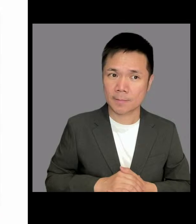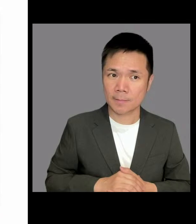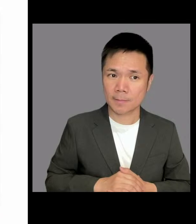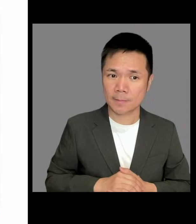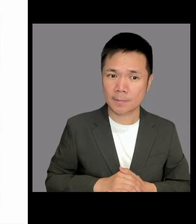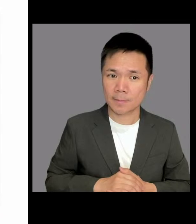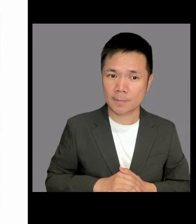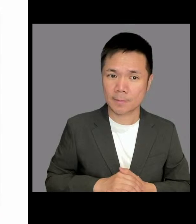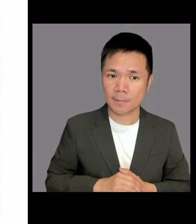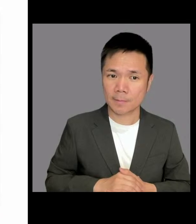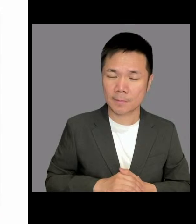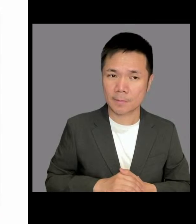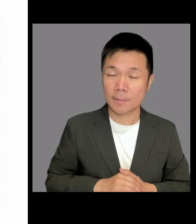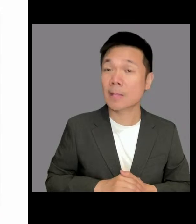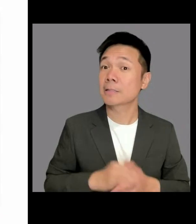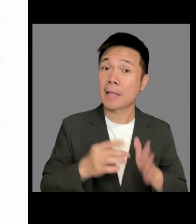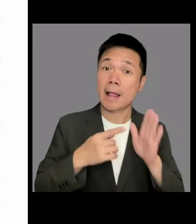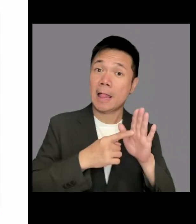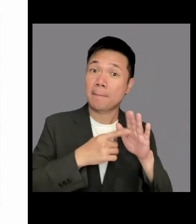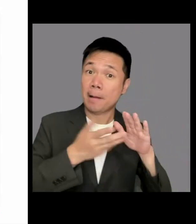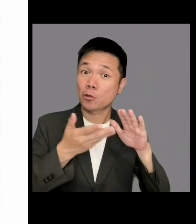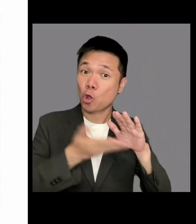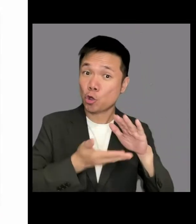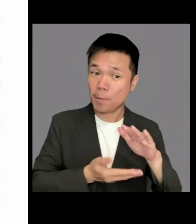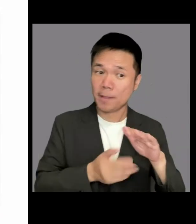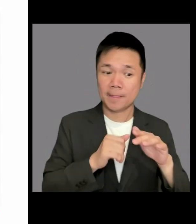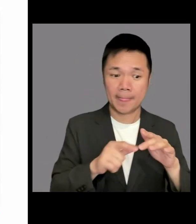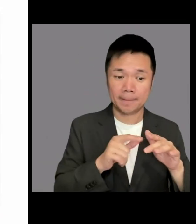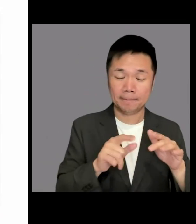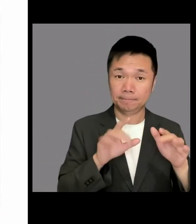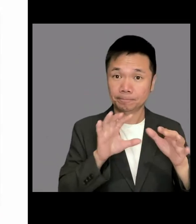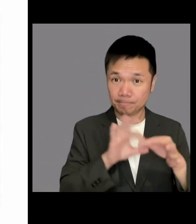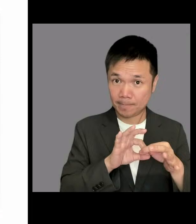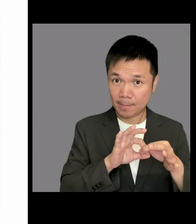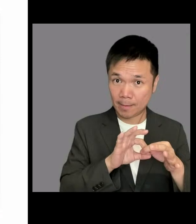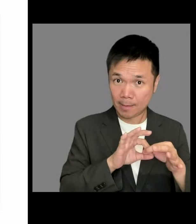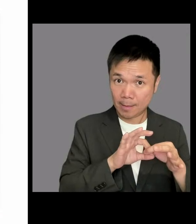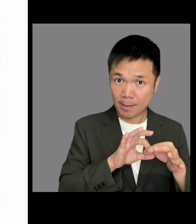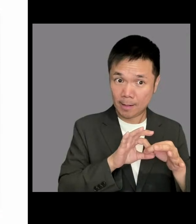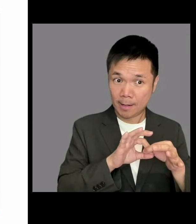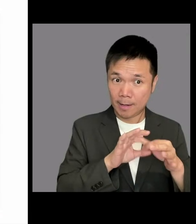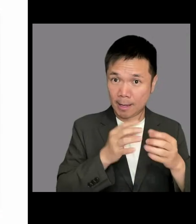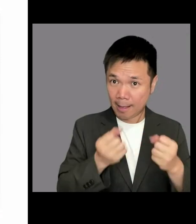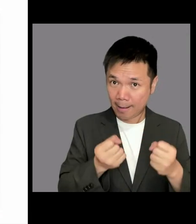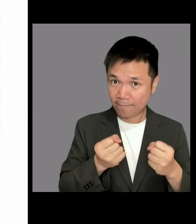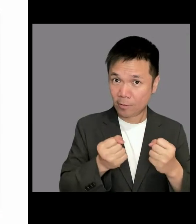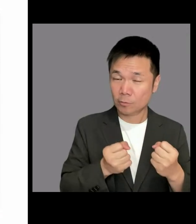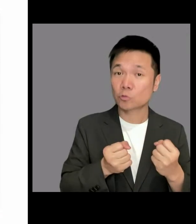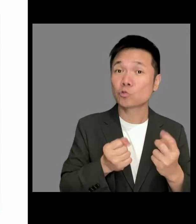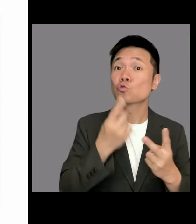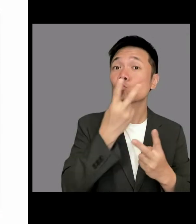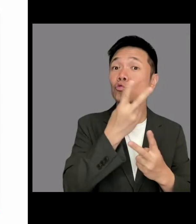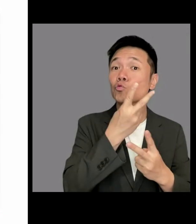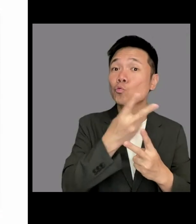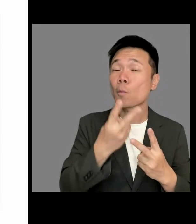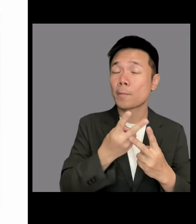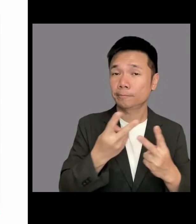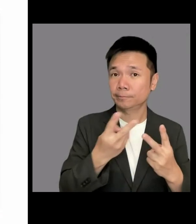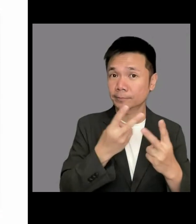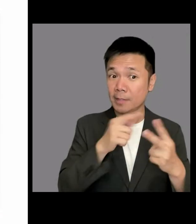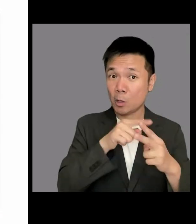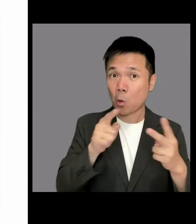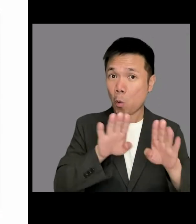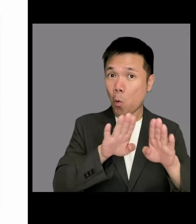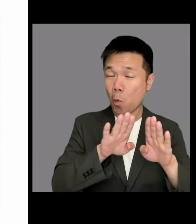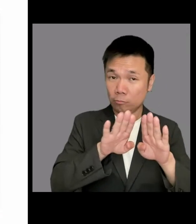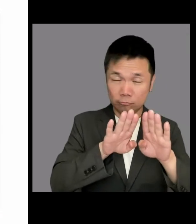So a document refers to the body tag, so that refers to the body of the web page, and then